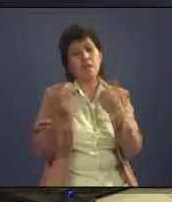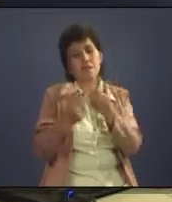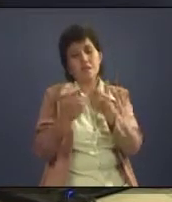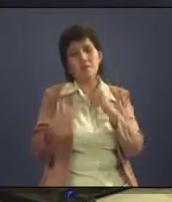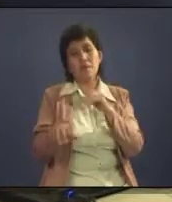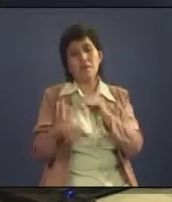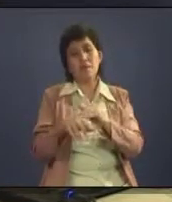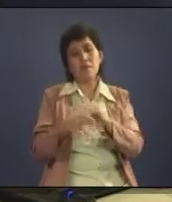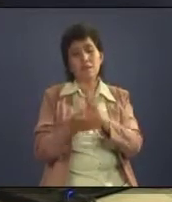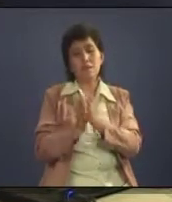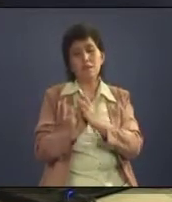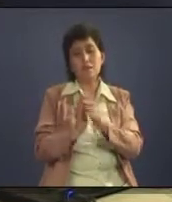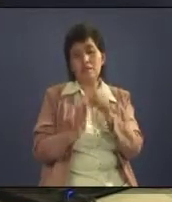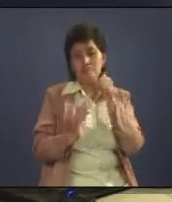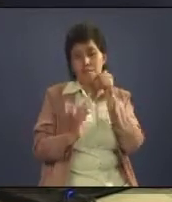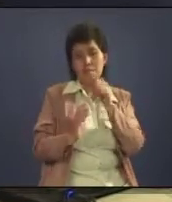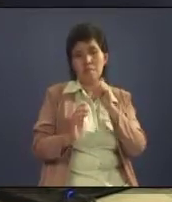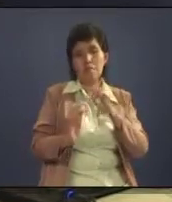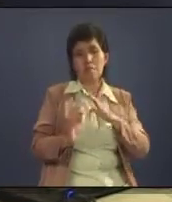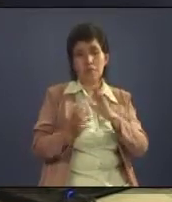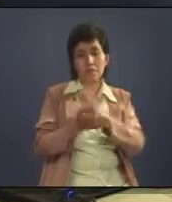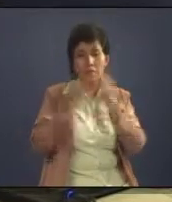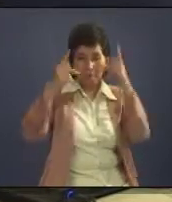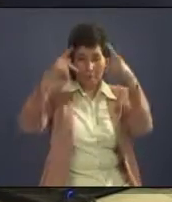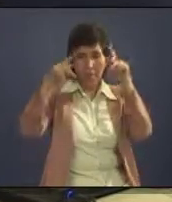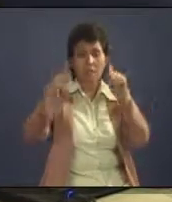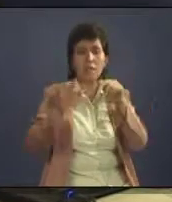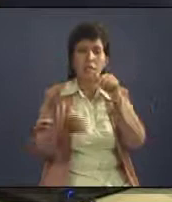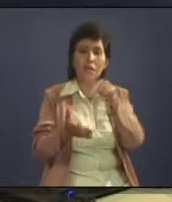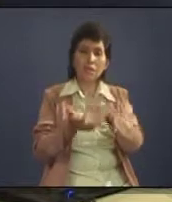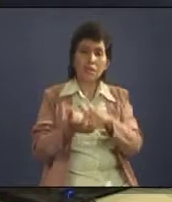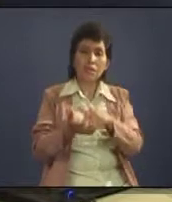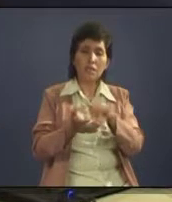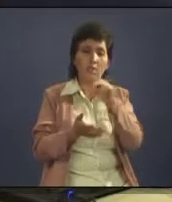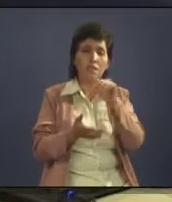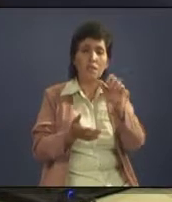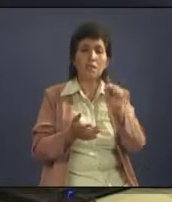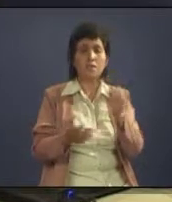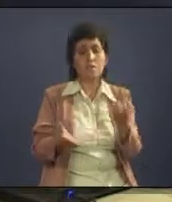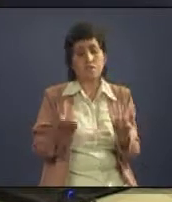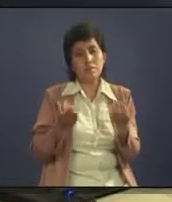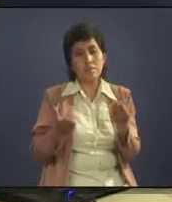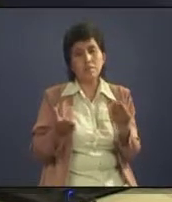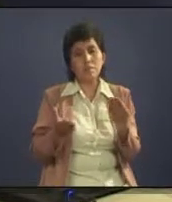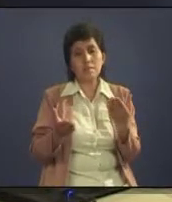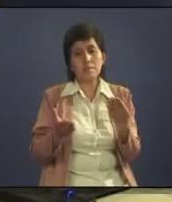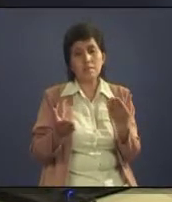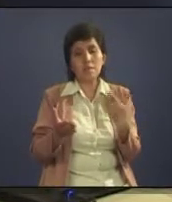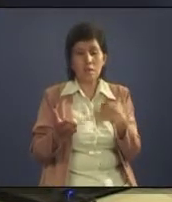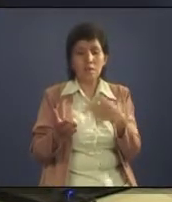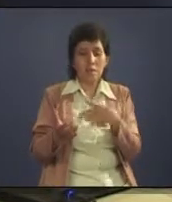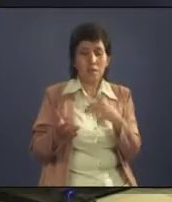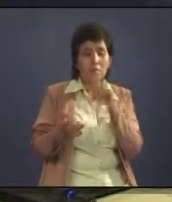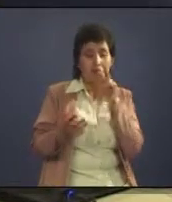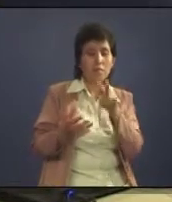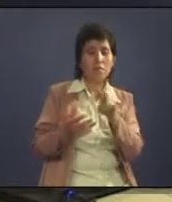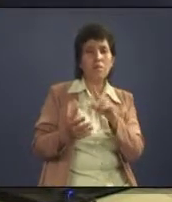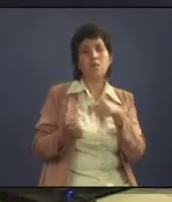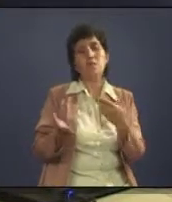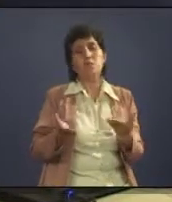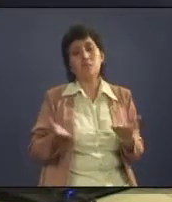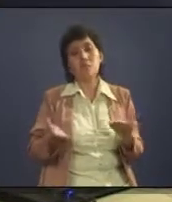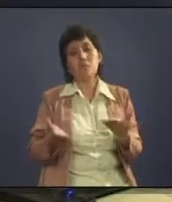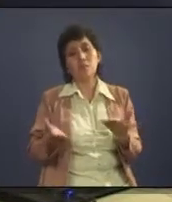a female to hold the position of president? So in this case, we might it might be interesting to look at